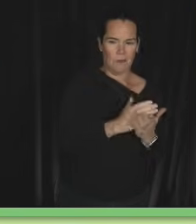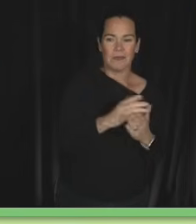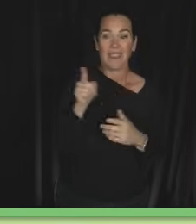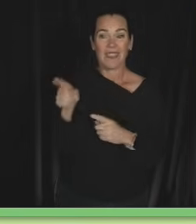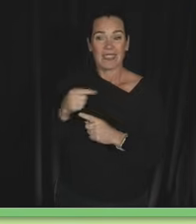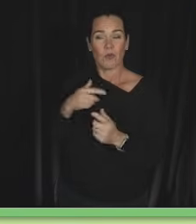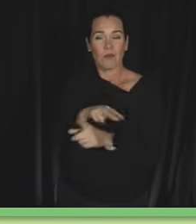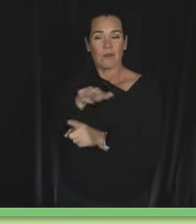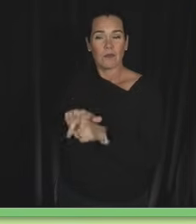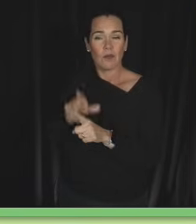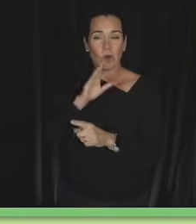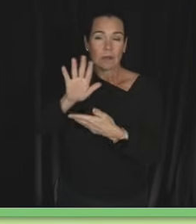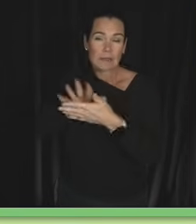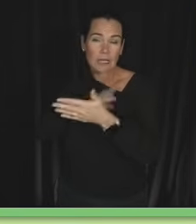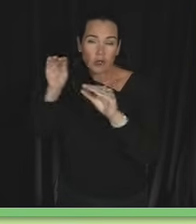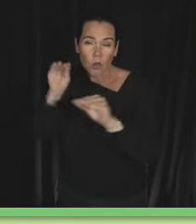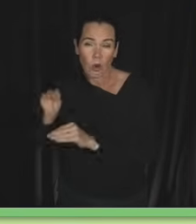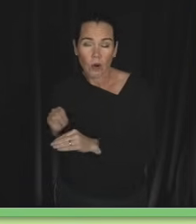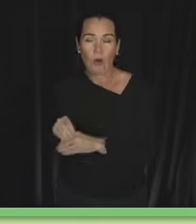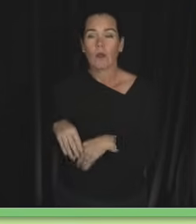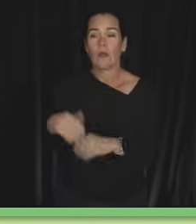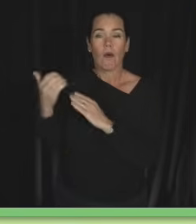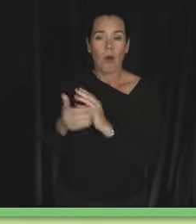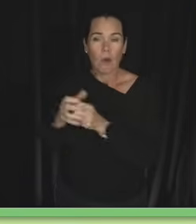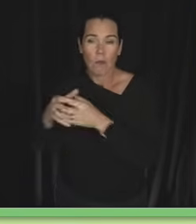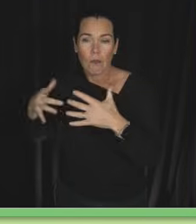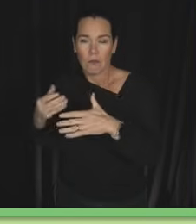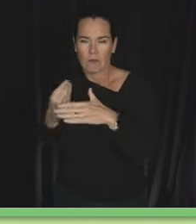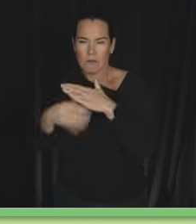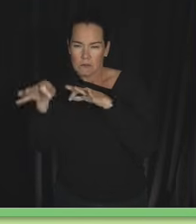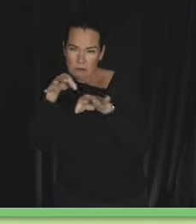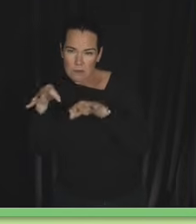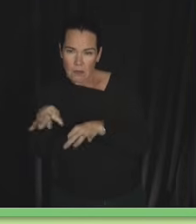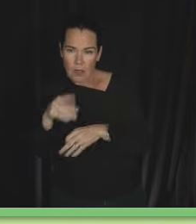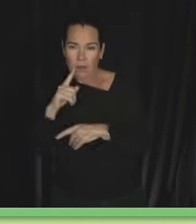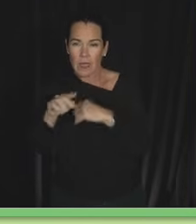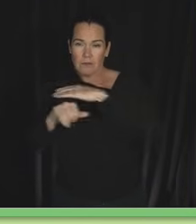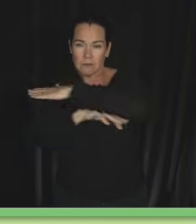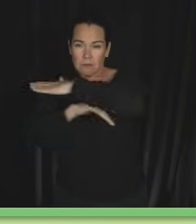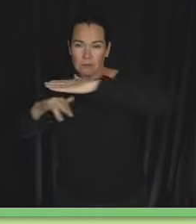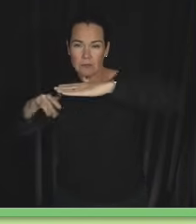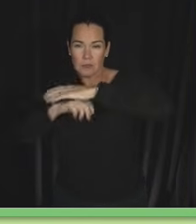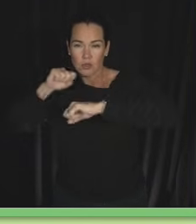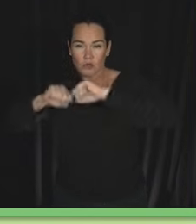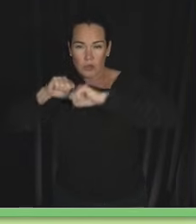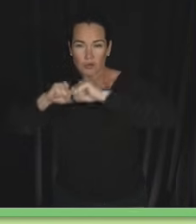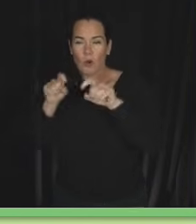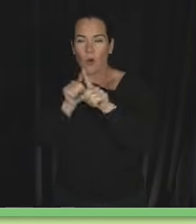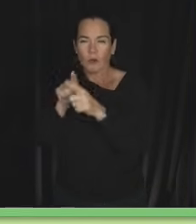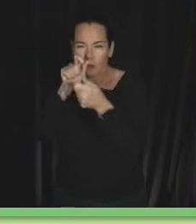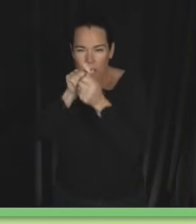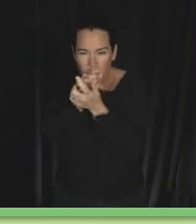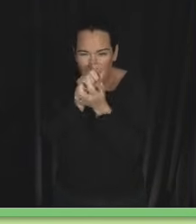scheduler and autoscaler, making them more aware of the underlying infrastructure and the specific nuances there. It's been really great.